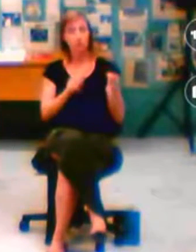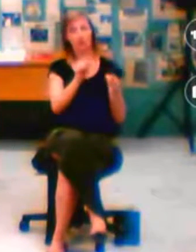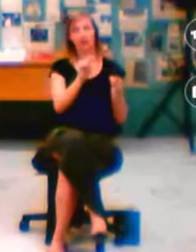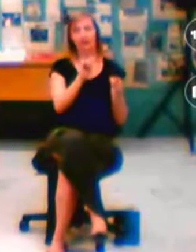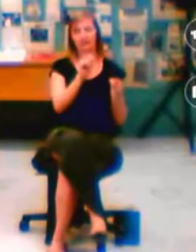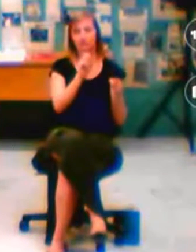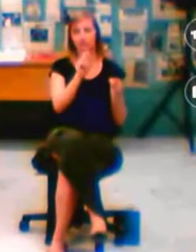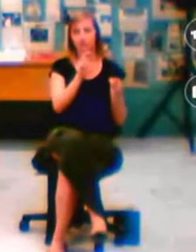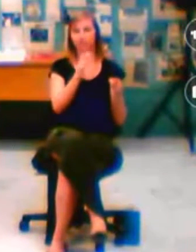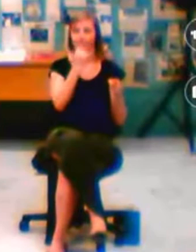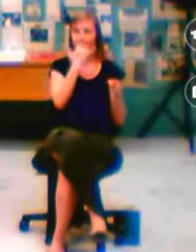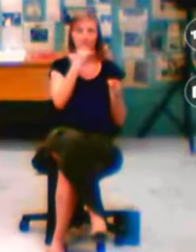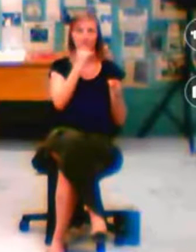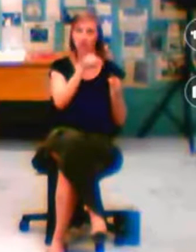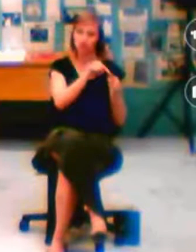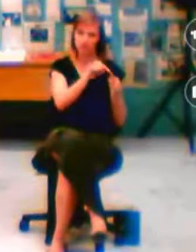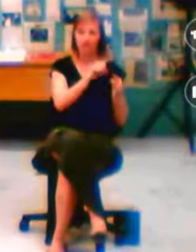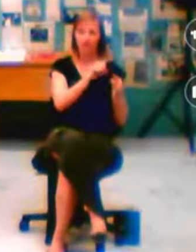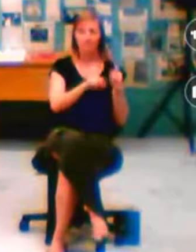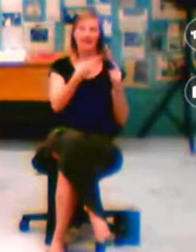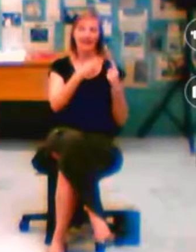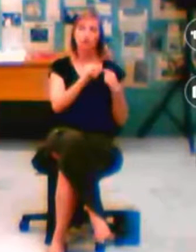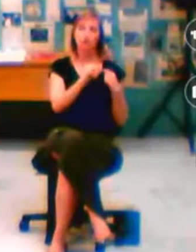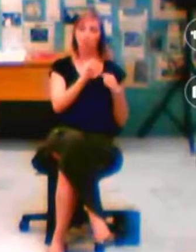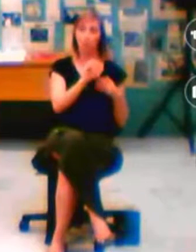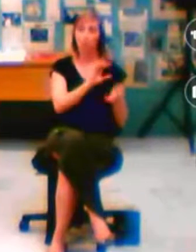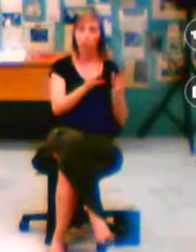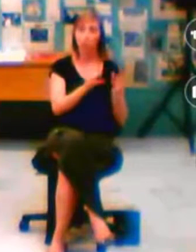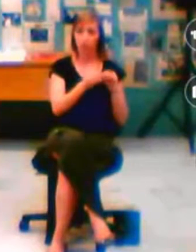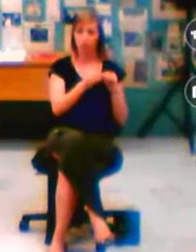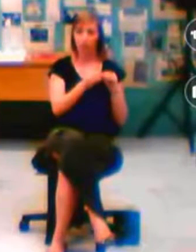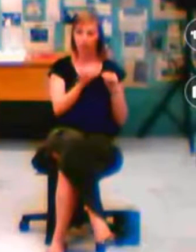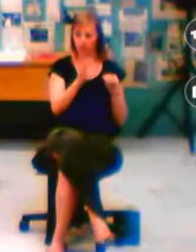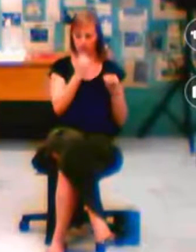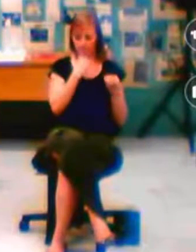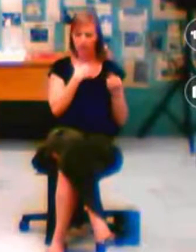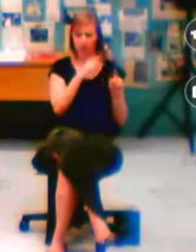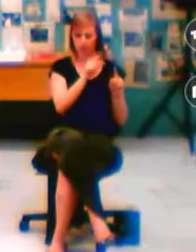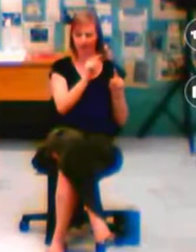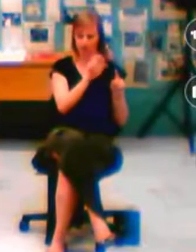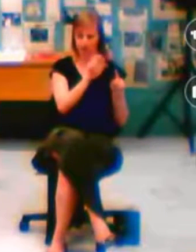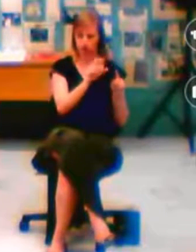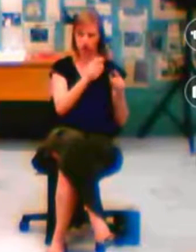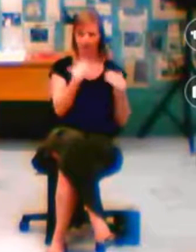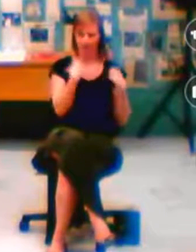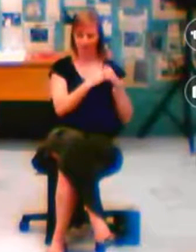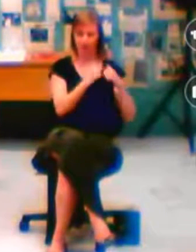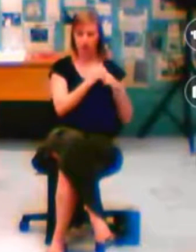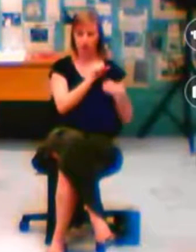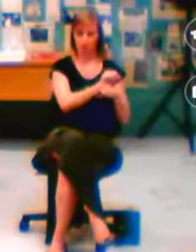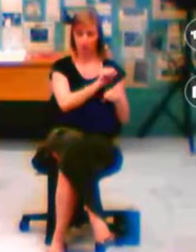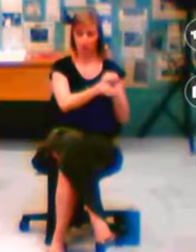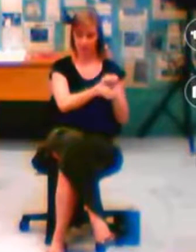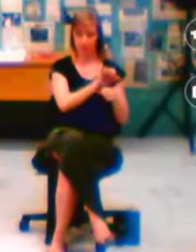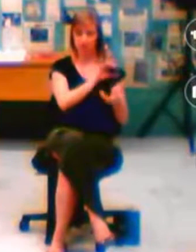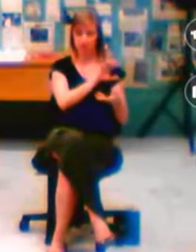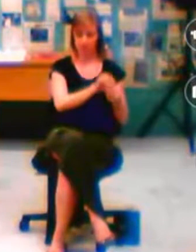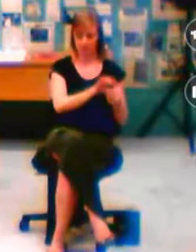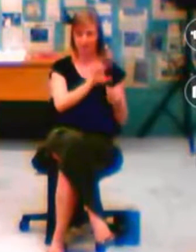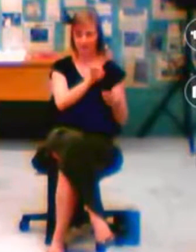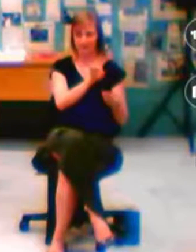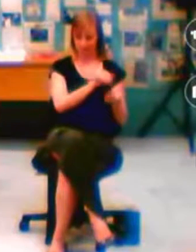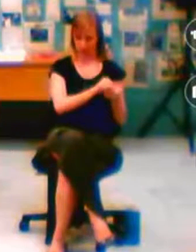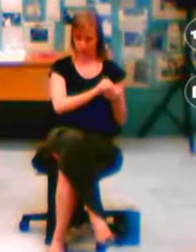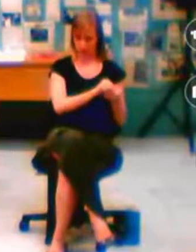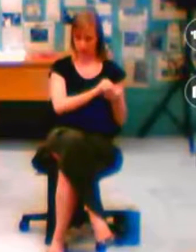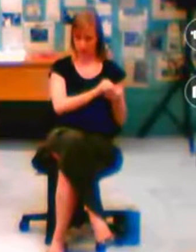Kaiser, because Kaiser folks are also often medical providers. And so Kaiser's total